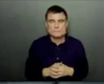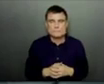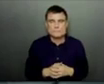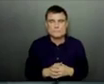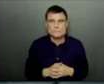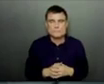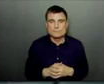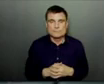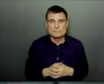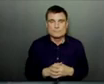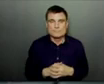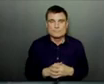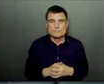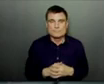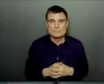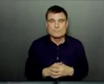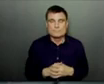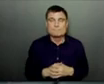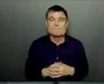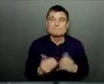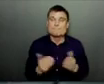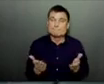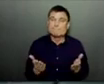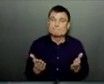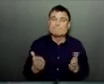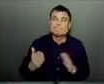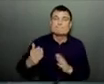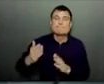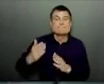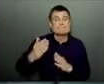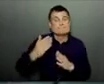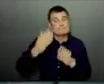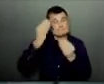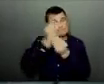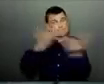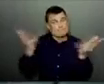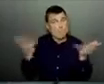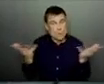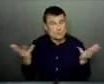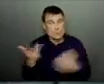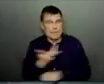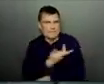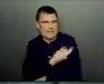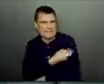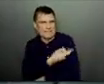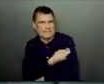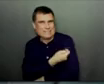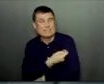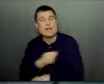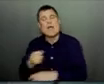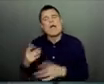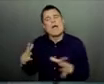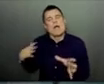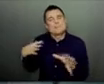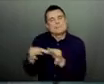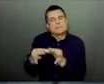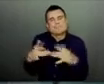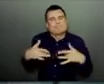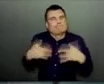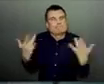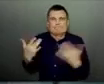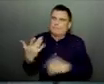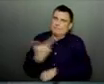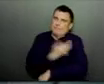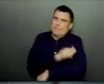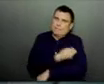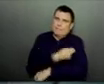On a positive note, for our vaccine update today, to date as of yesterday, we had provided immunizations